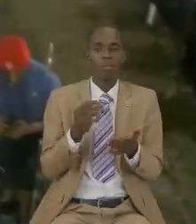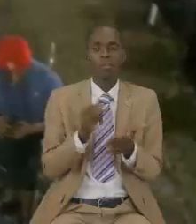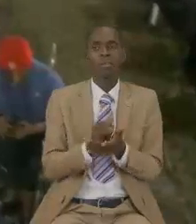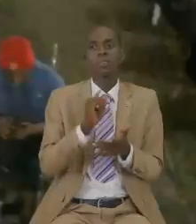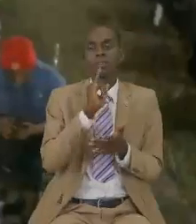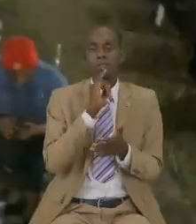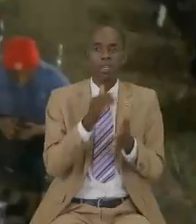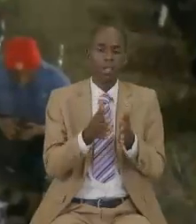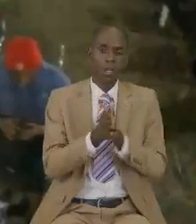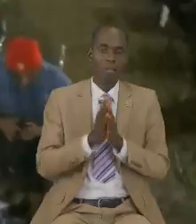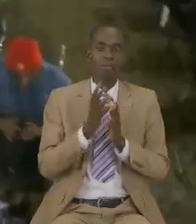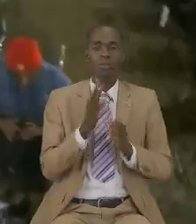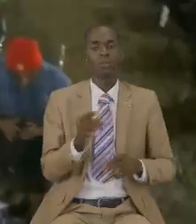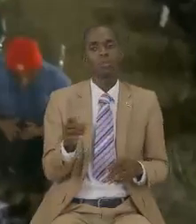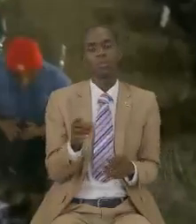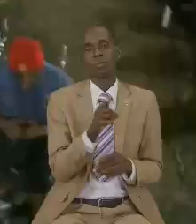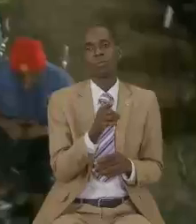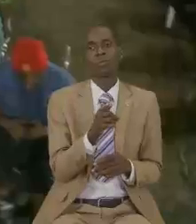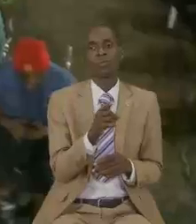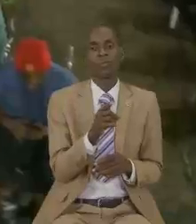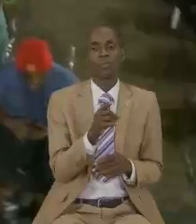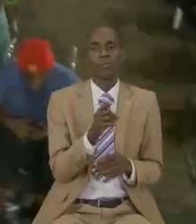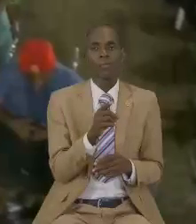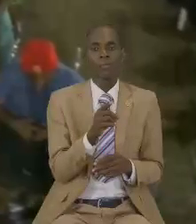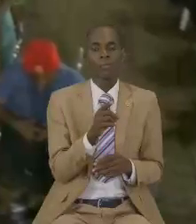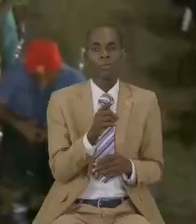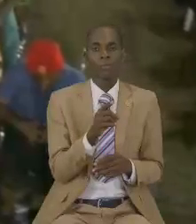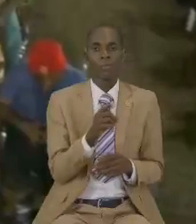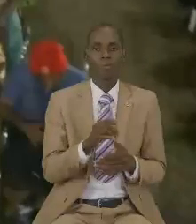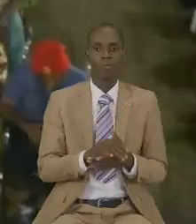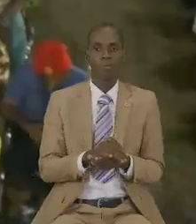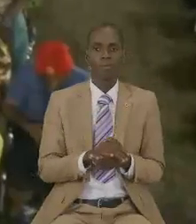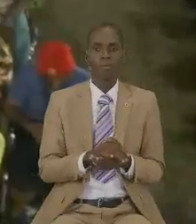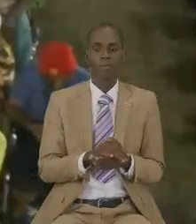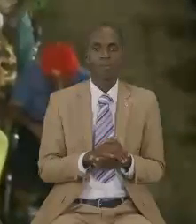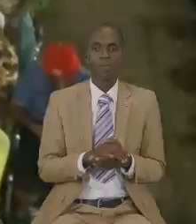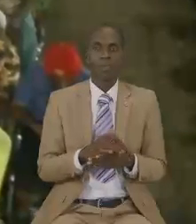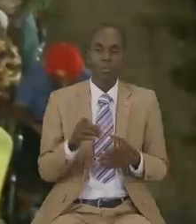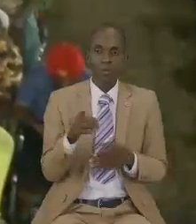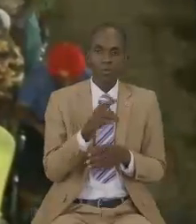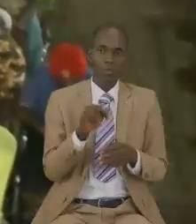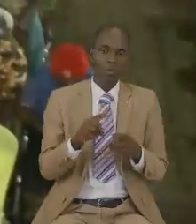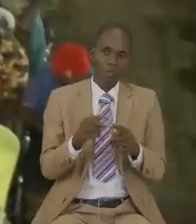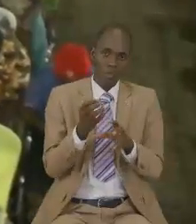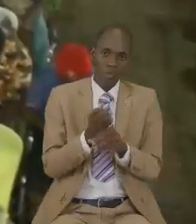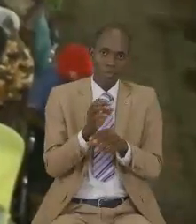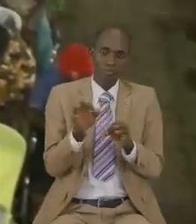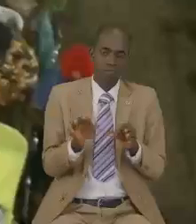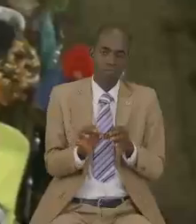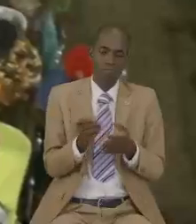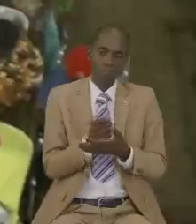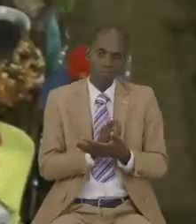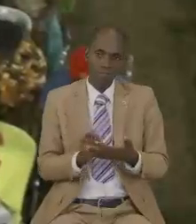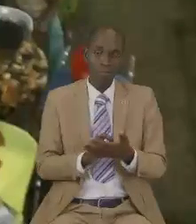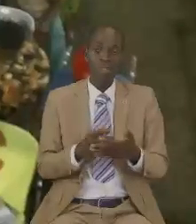join the counseling. All members of the choir, other workers, please, our pastors, give